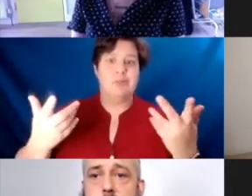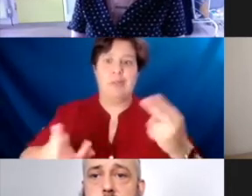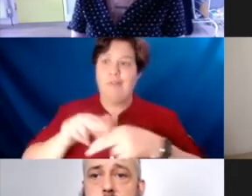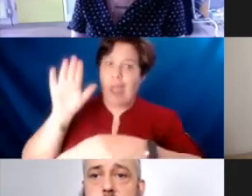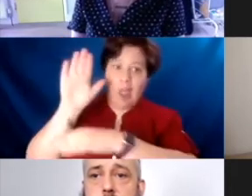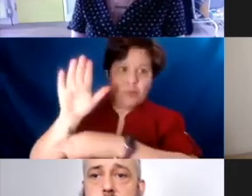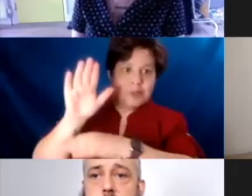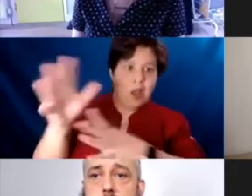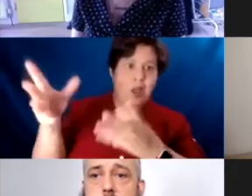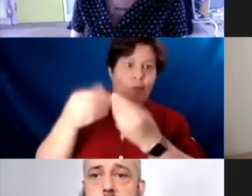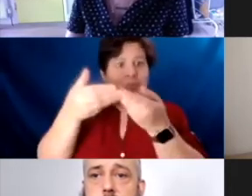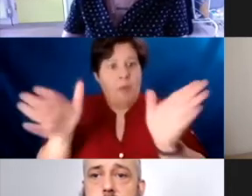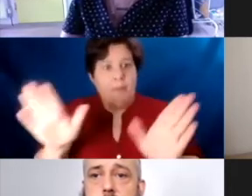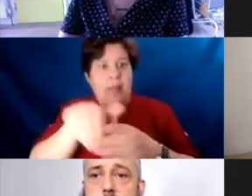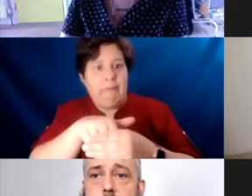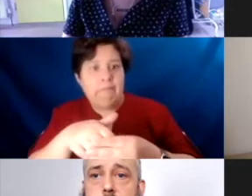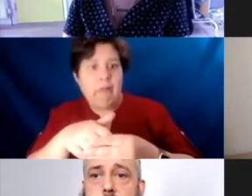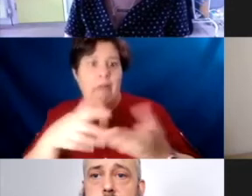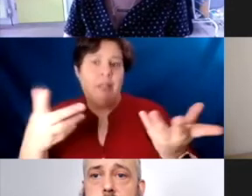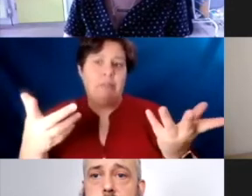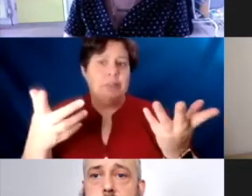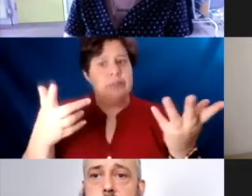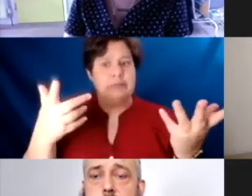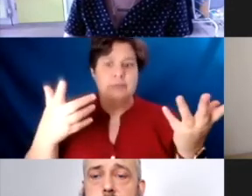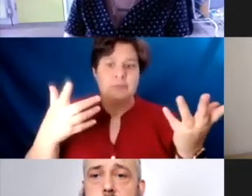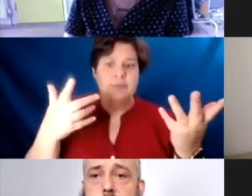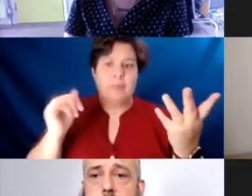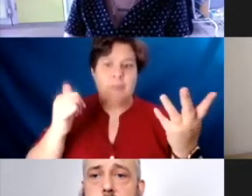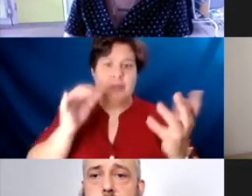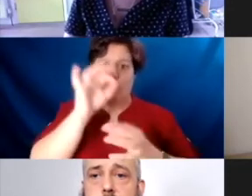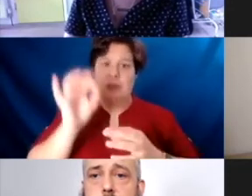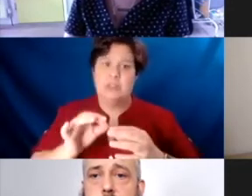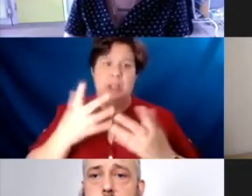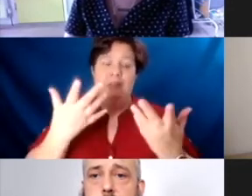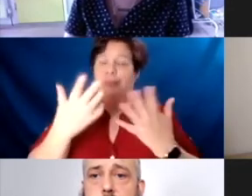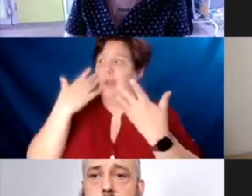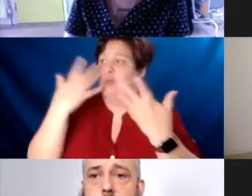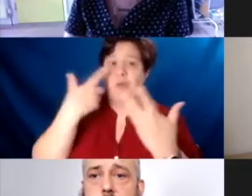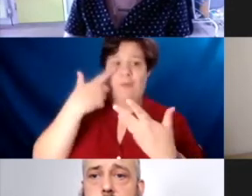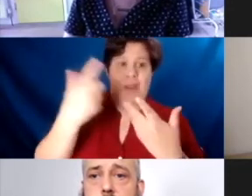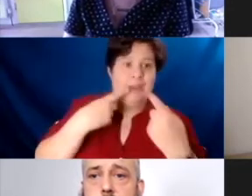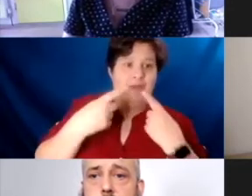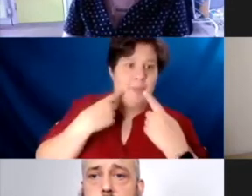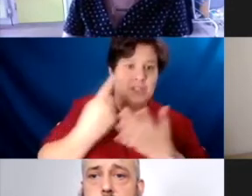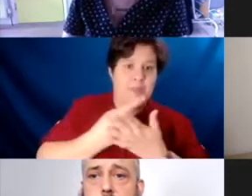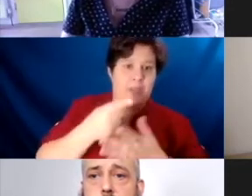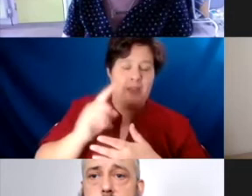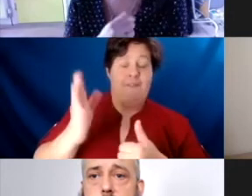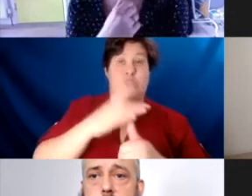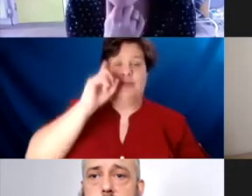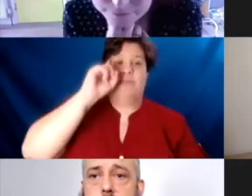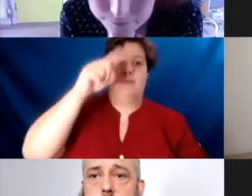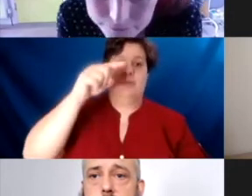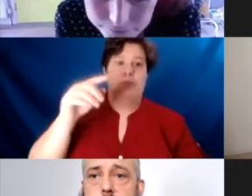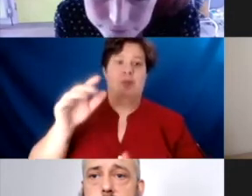with the public. So maybe that's a question. I don't know where to ask that question, but that's the first thing. That making the